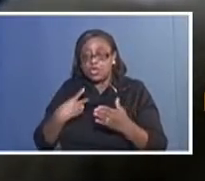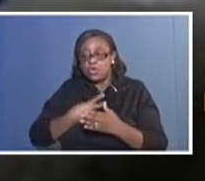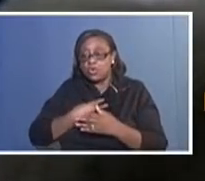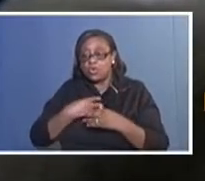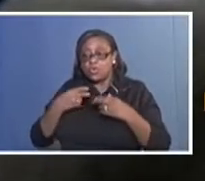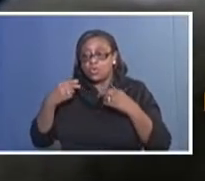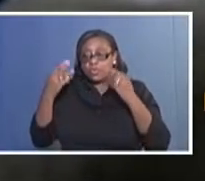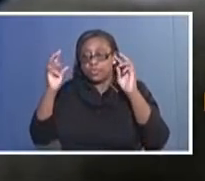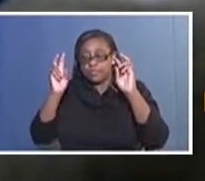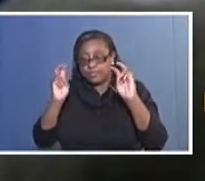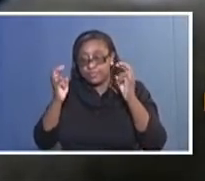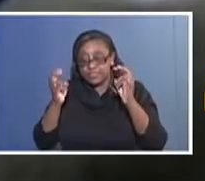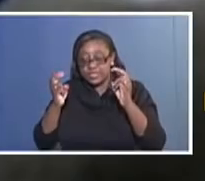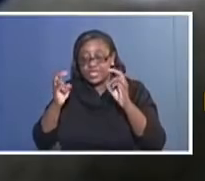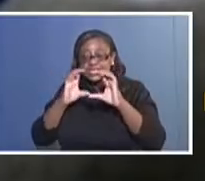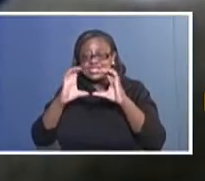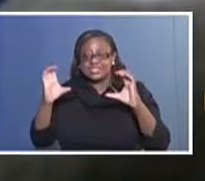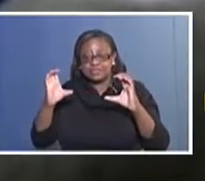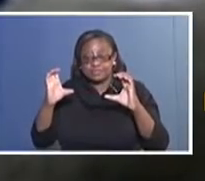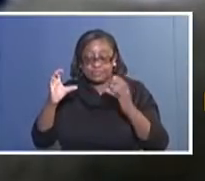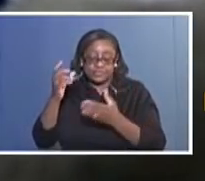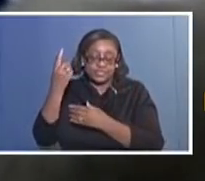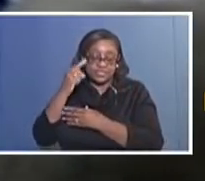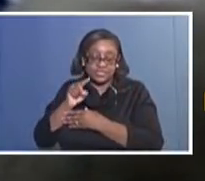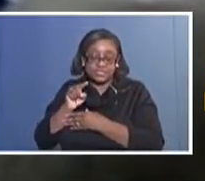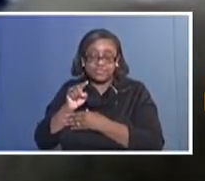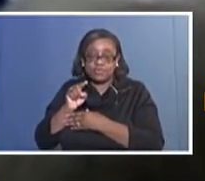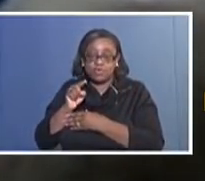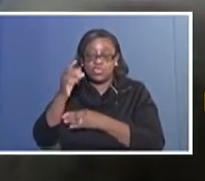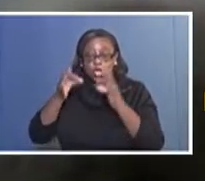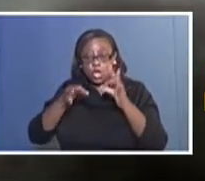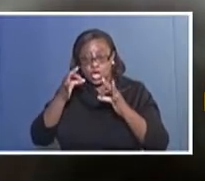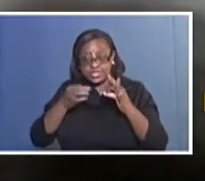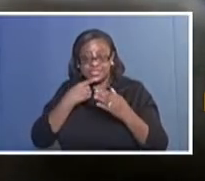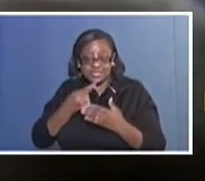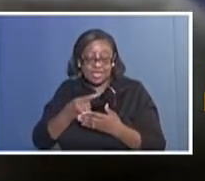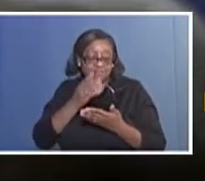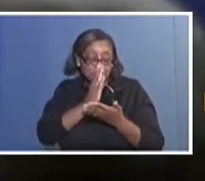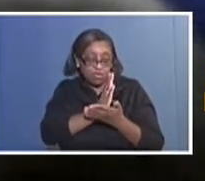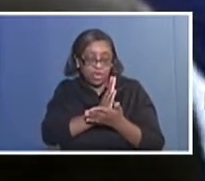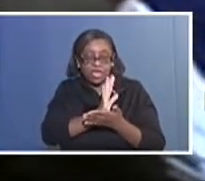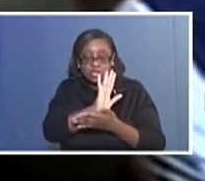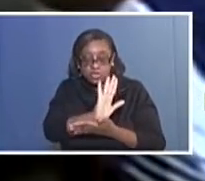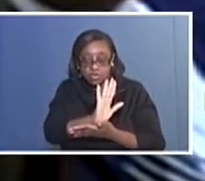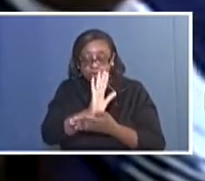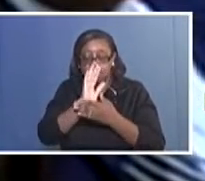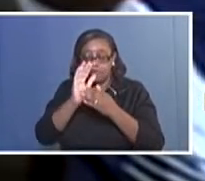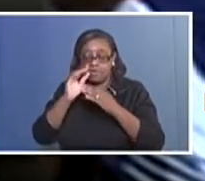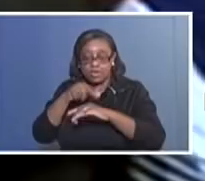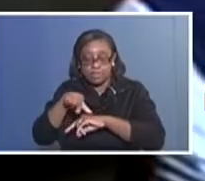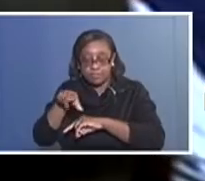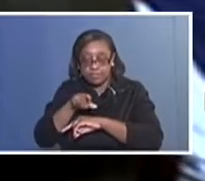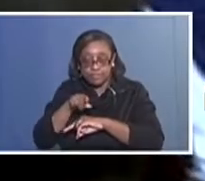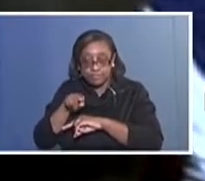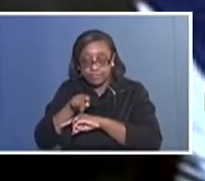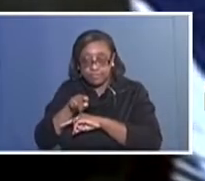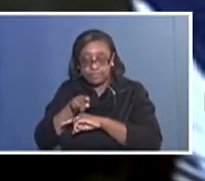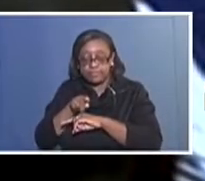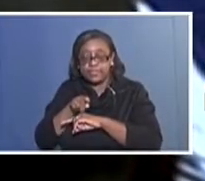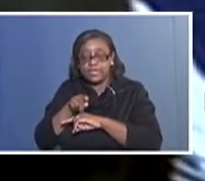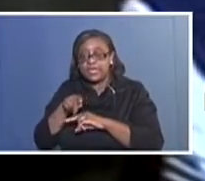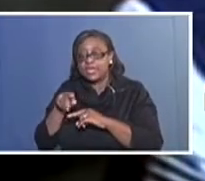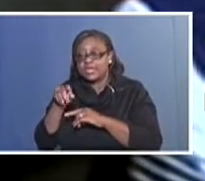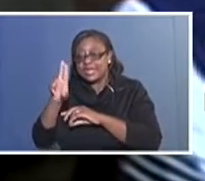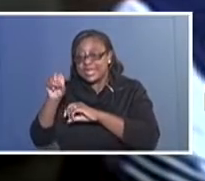documents that relate to certificates of title that have been set aside by courts, but which refer to the Nassau Village Plan. The